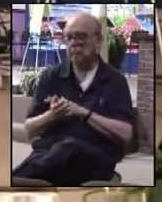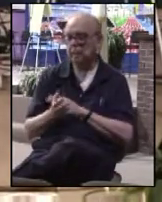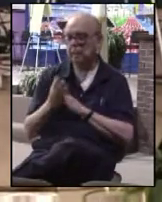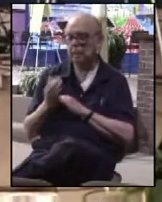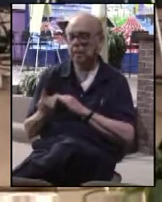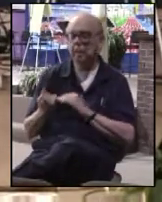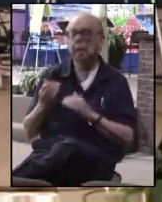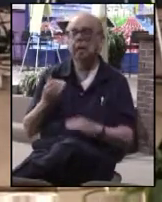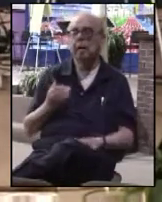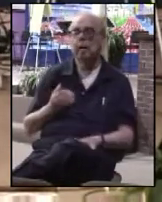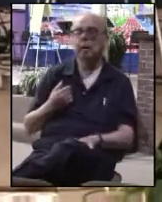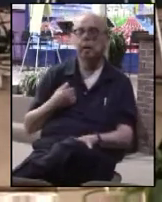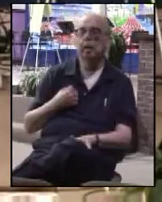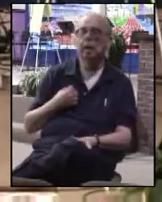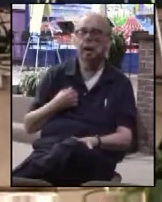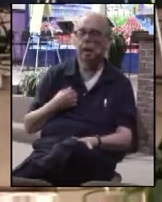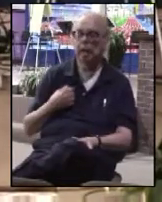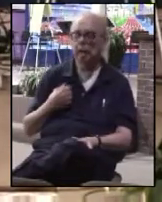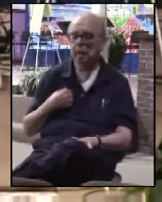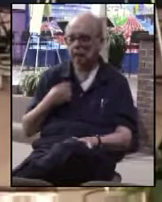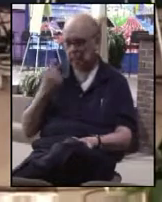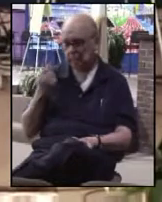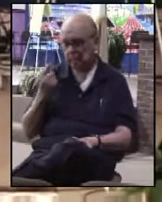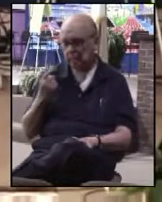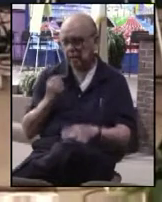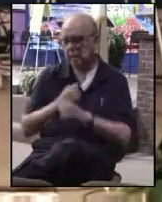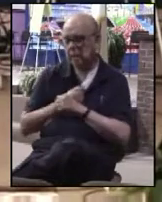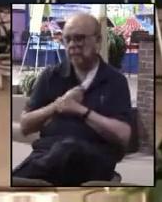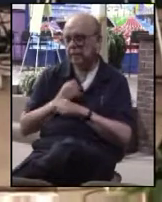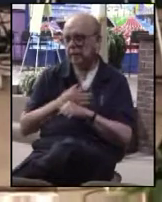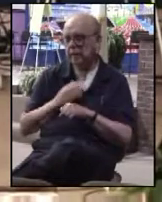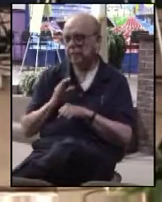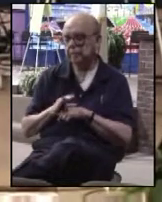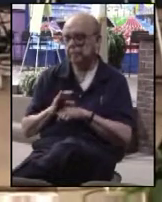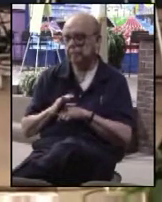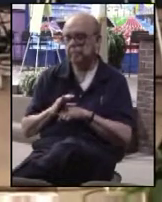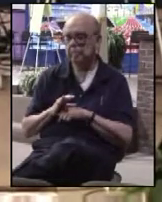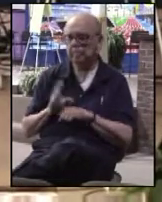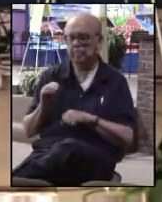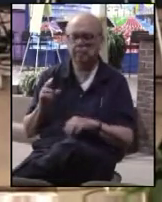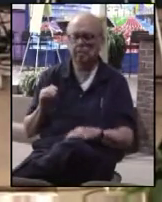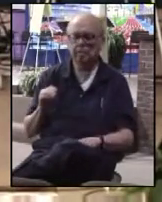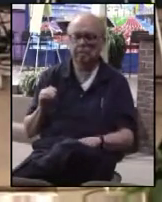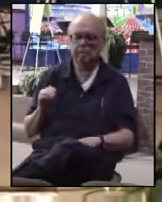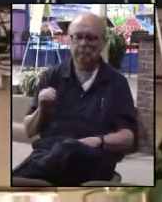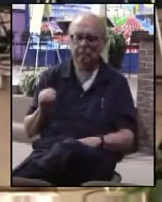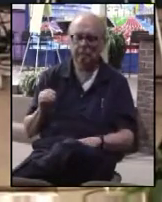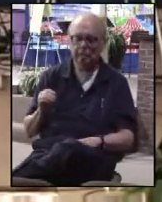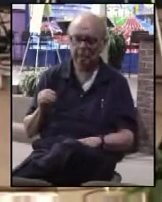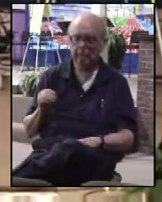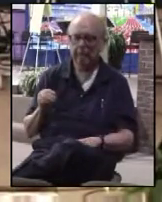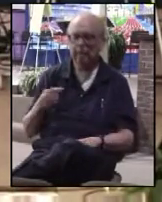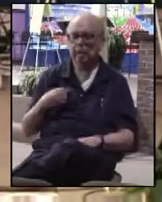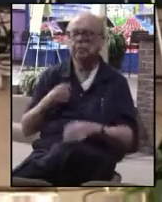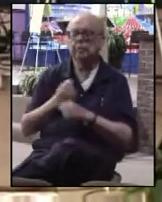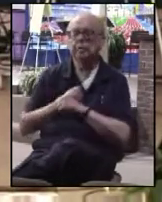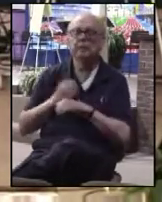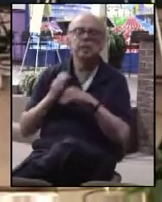because why I thought I was loving my church no I was loving that building